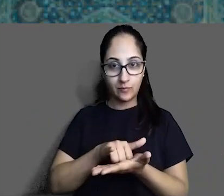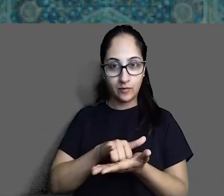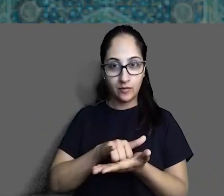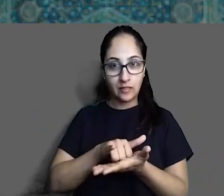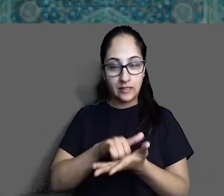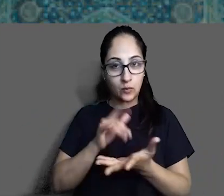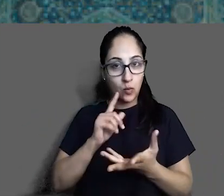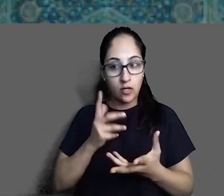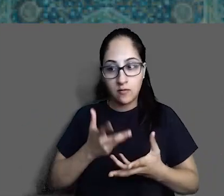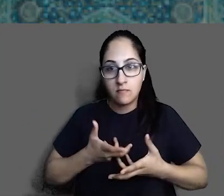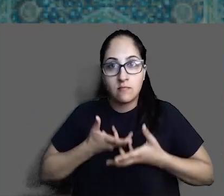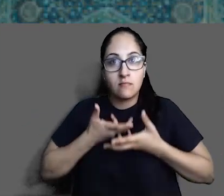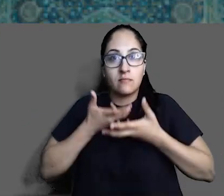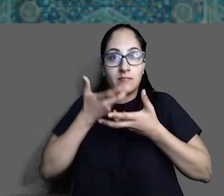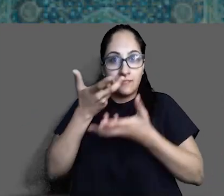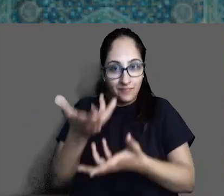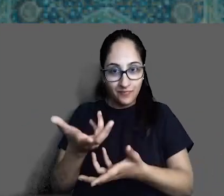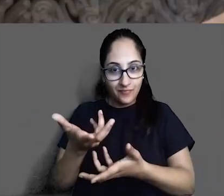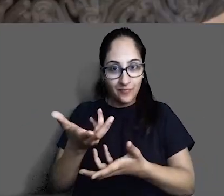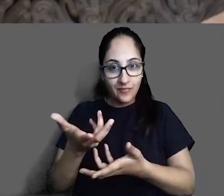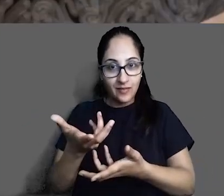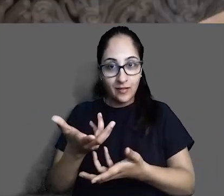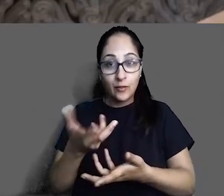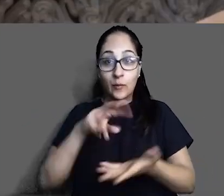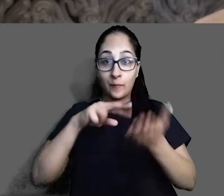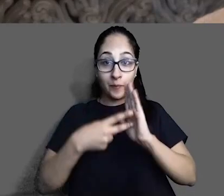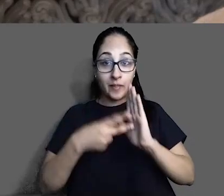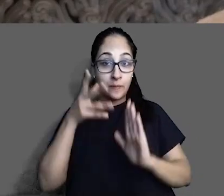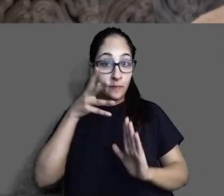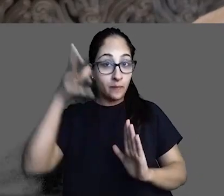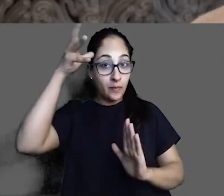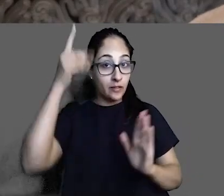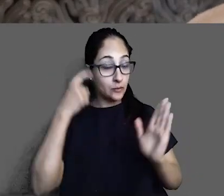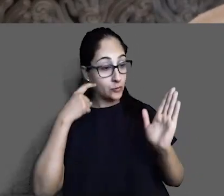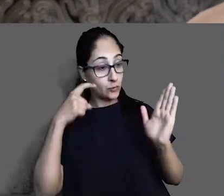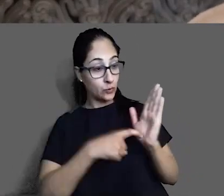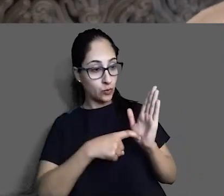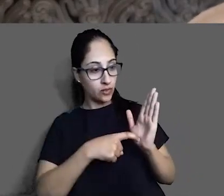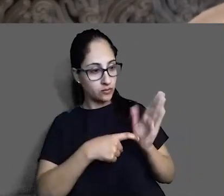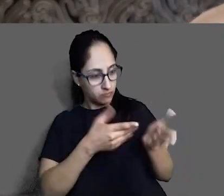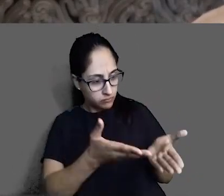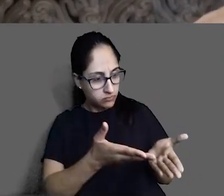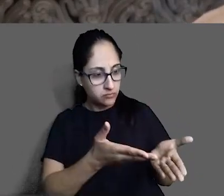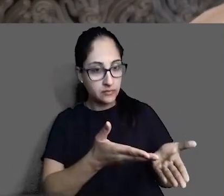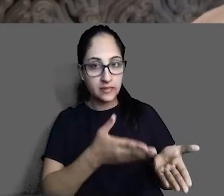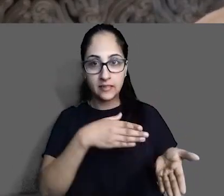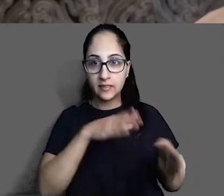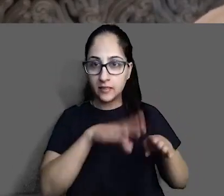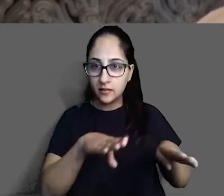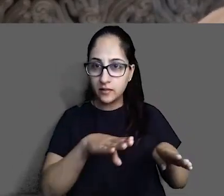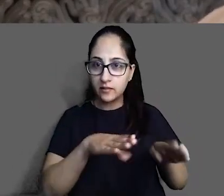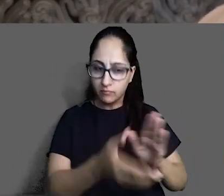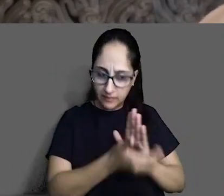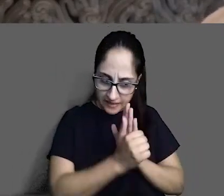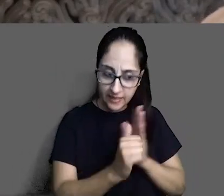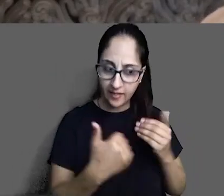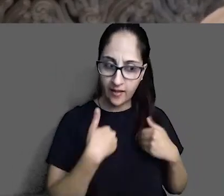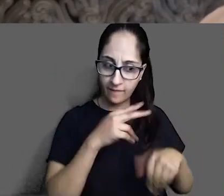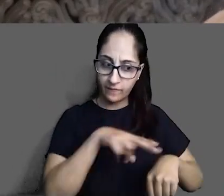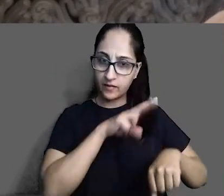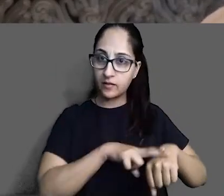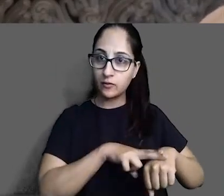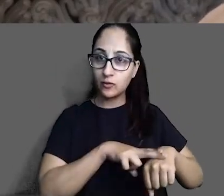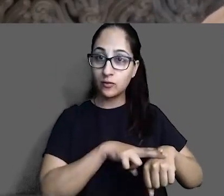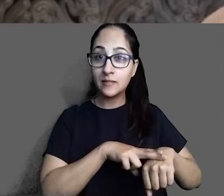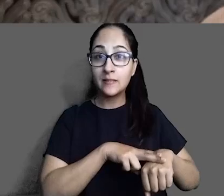parents, the best that we can do is to give those who are so gifted the ability to learn